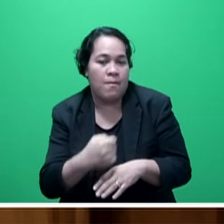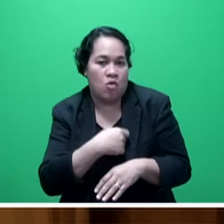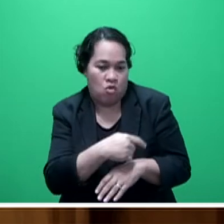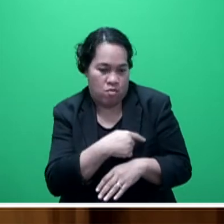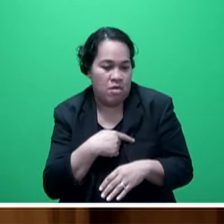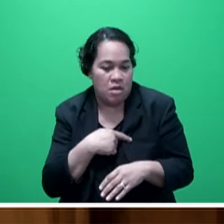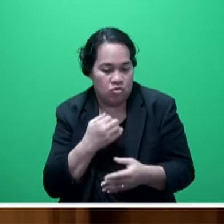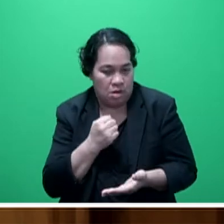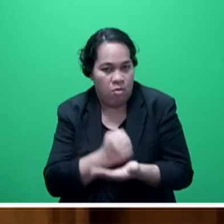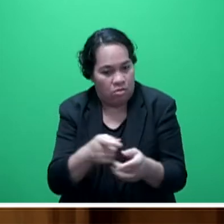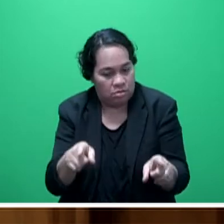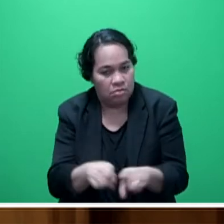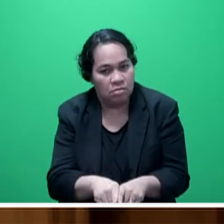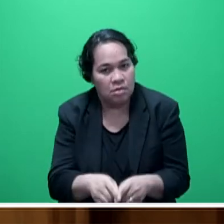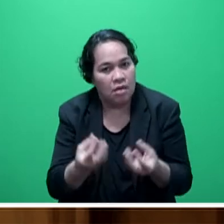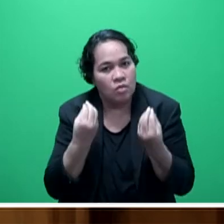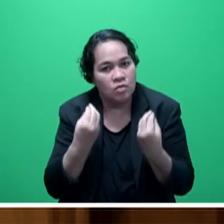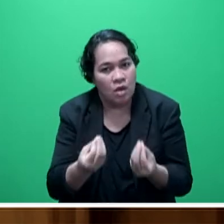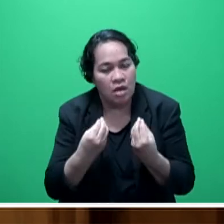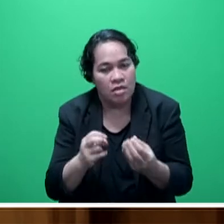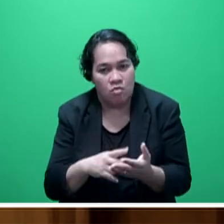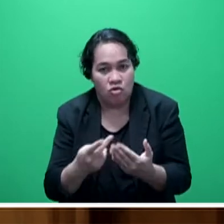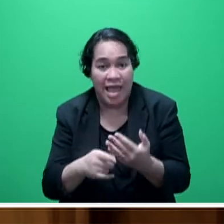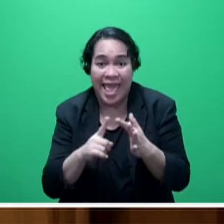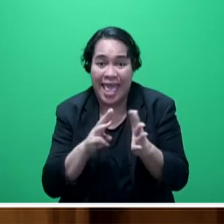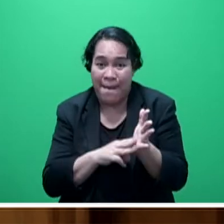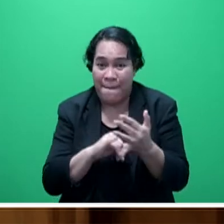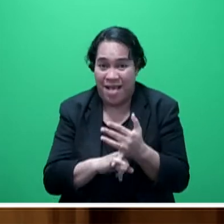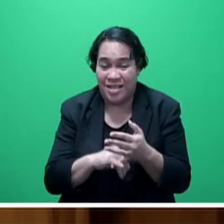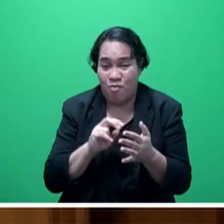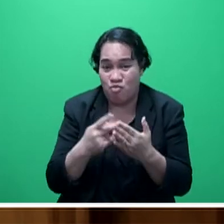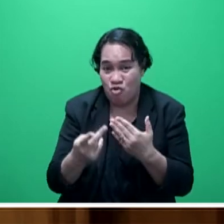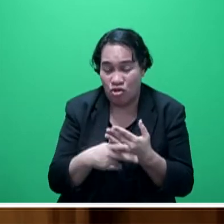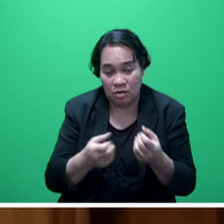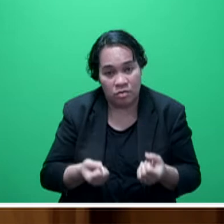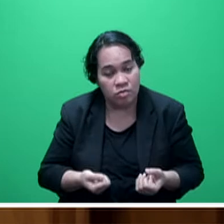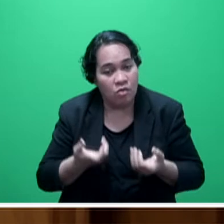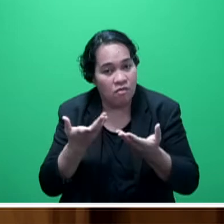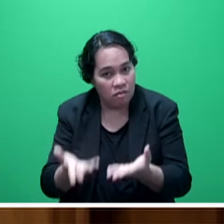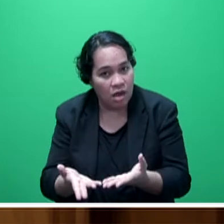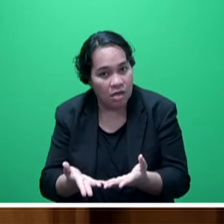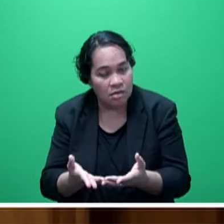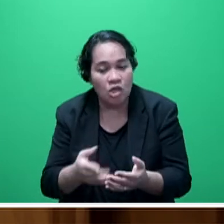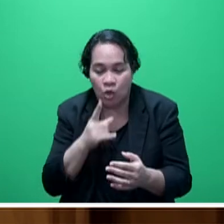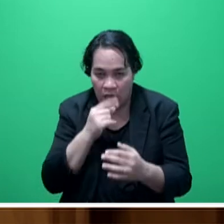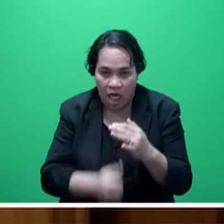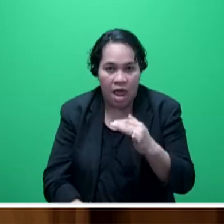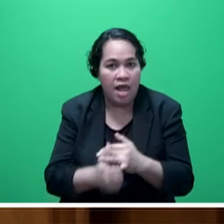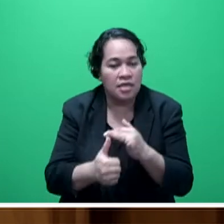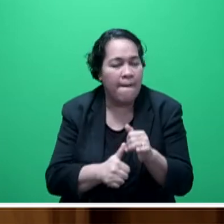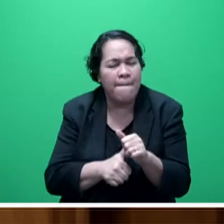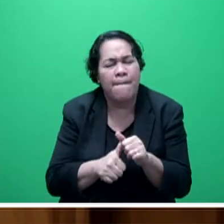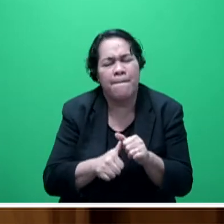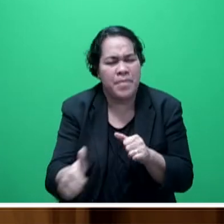project. Honourable Speaker, the EMS project provides the added benefit of accessing the best